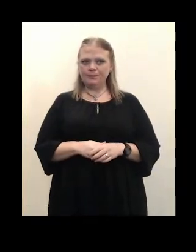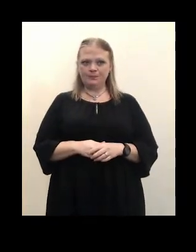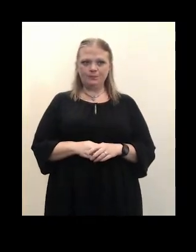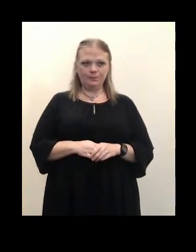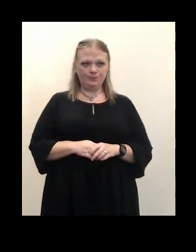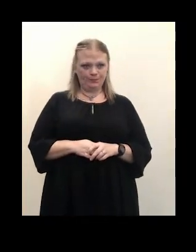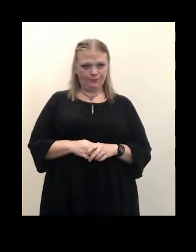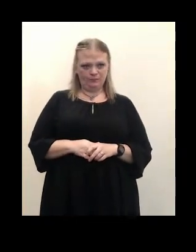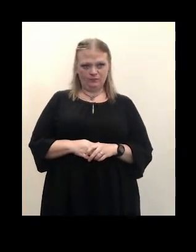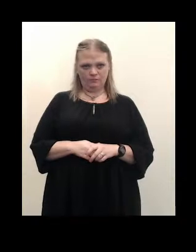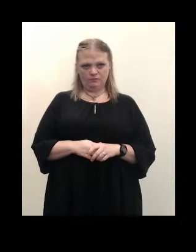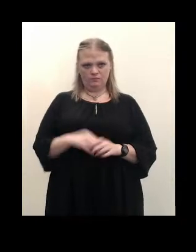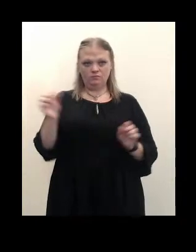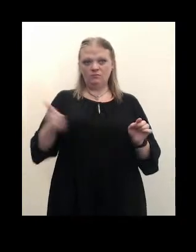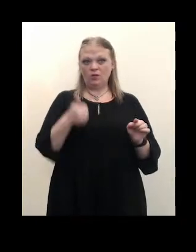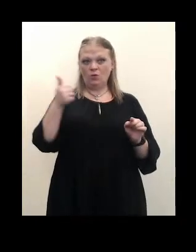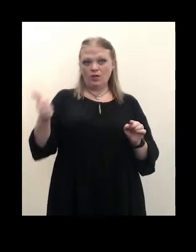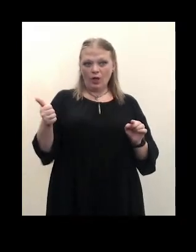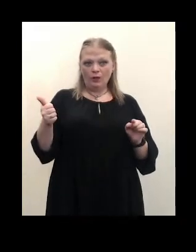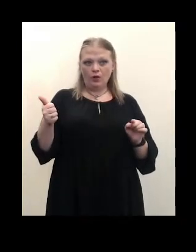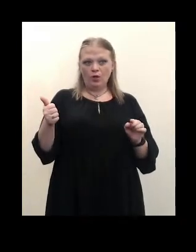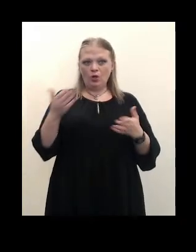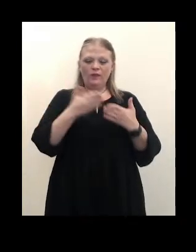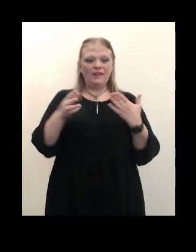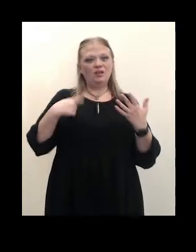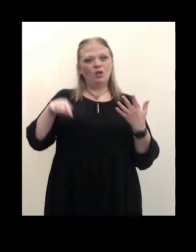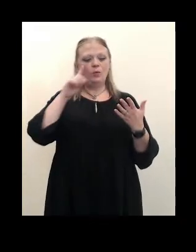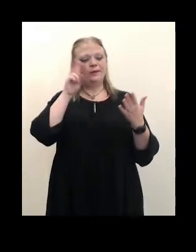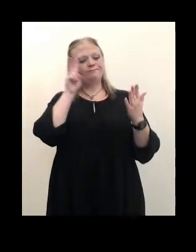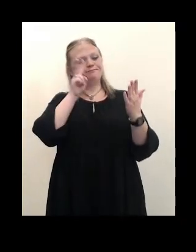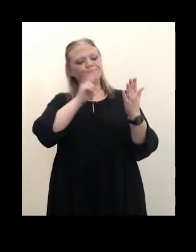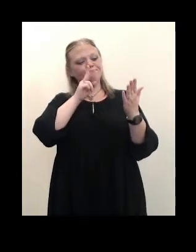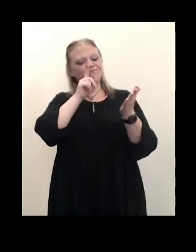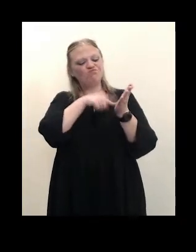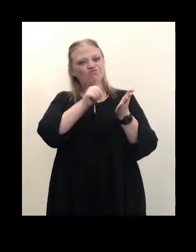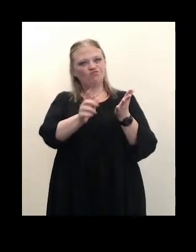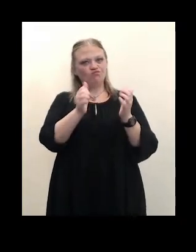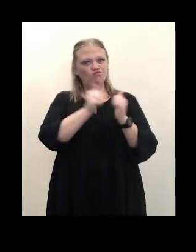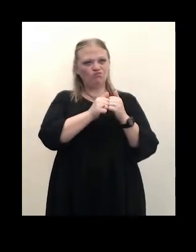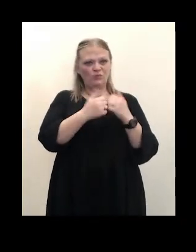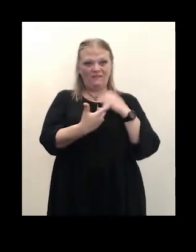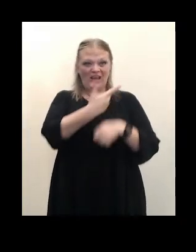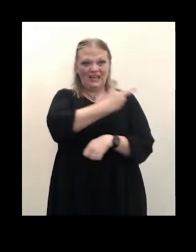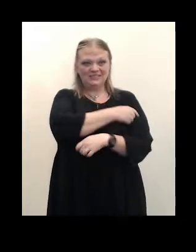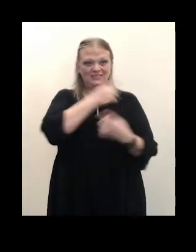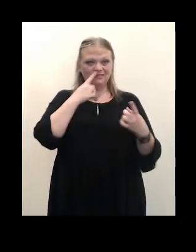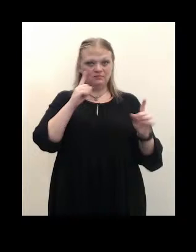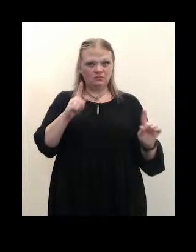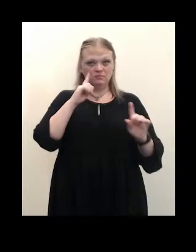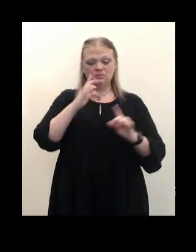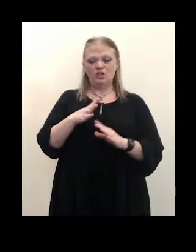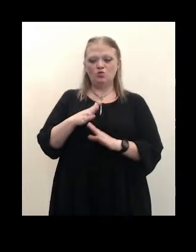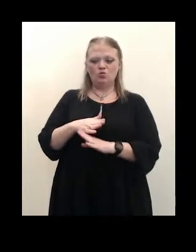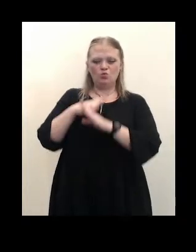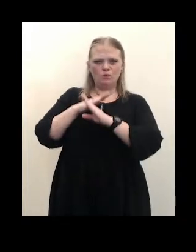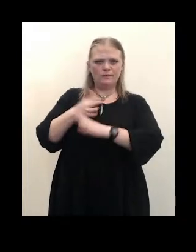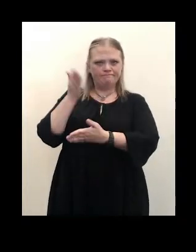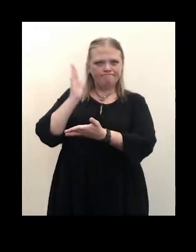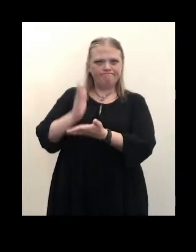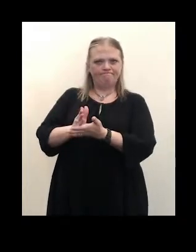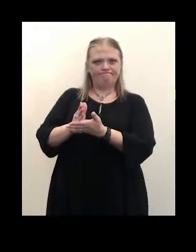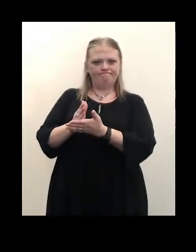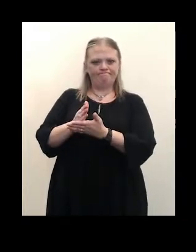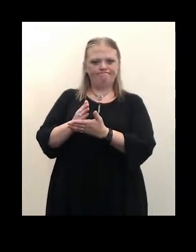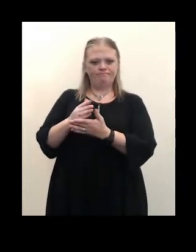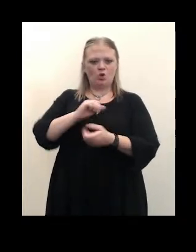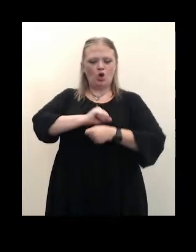So another end game that we look at with vaccine effectiveness is preventing COVID-19 related deaths. So here I'm going to present